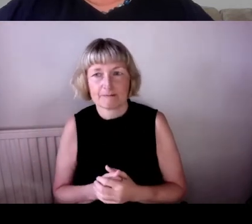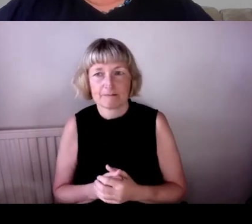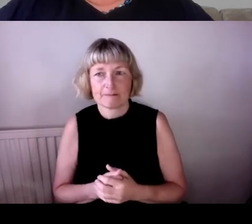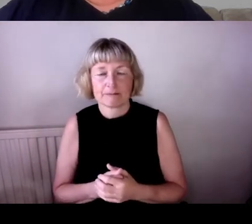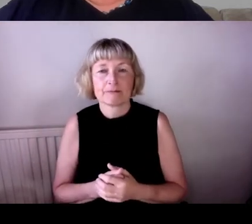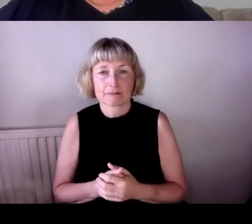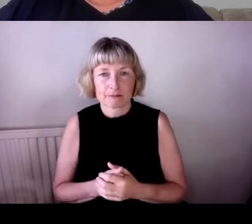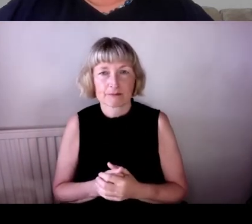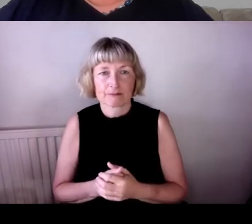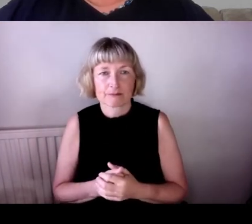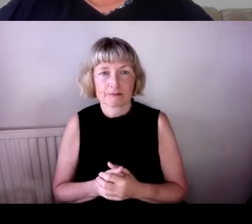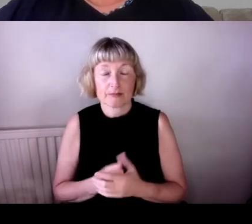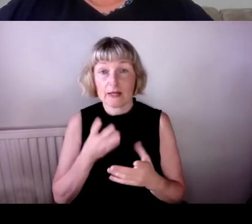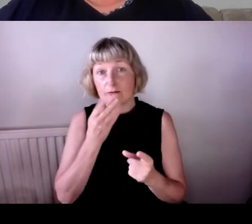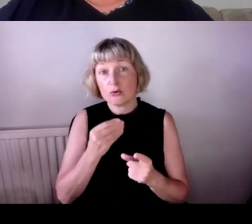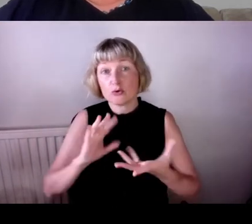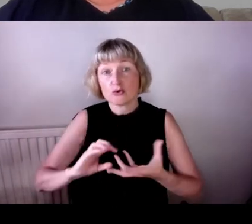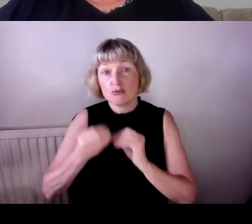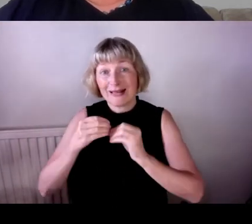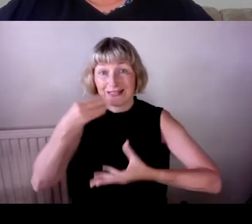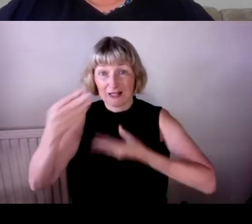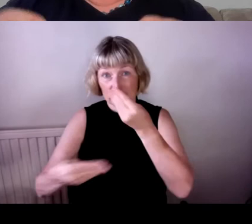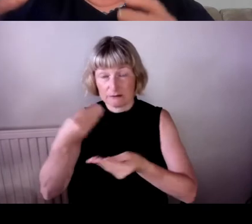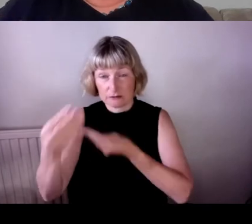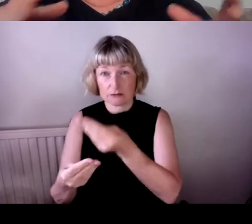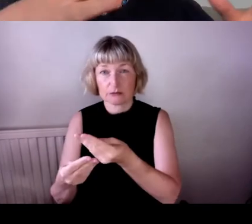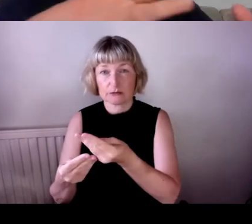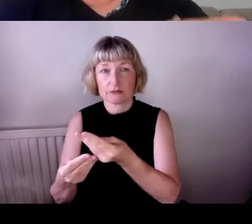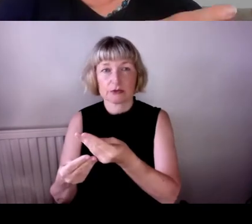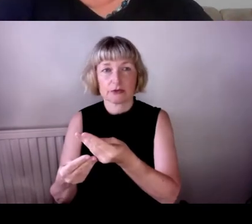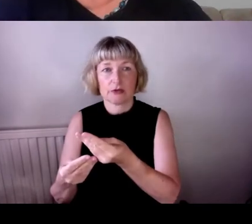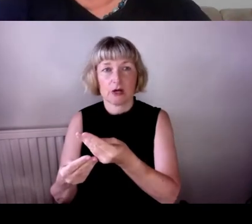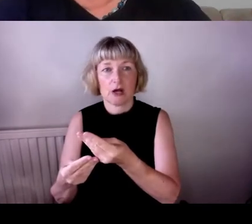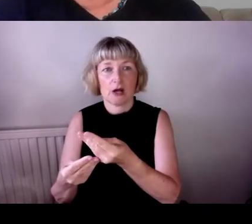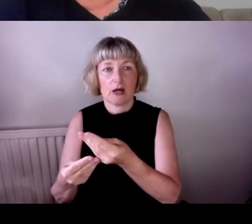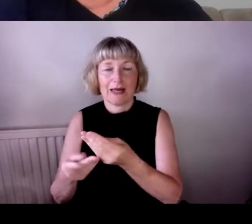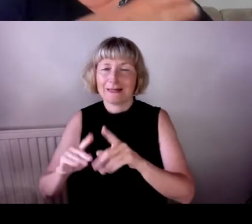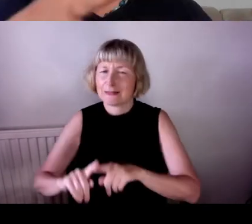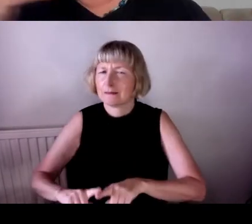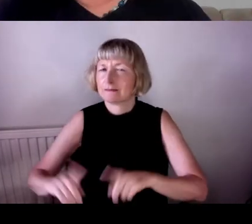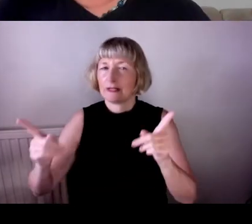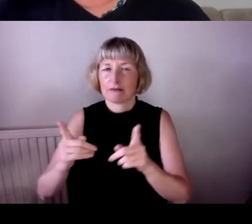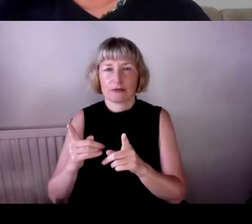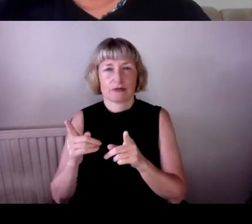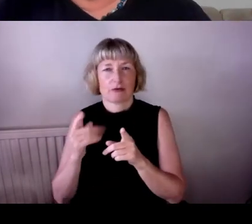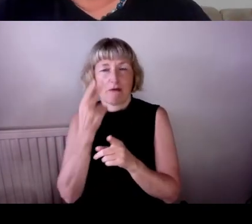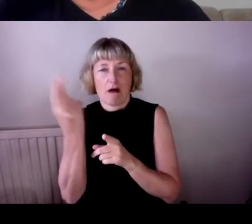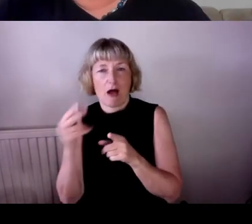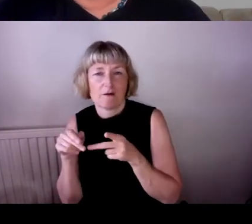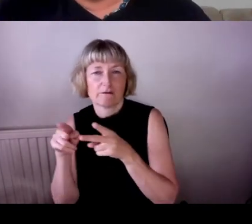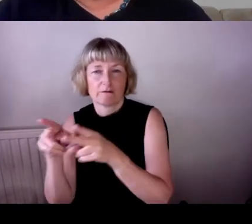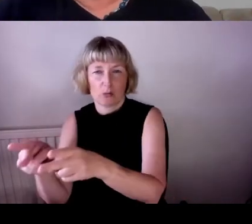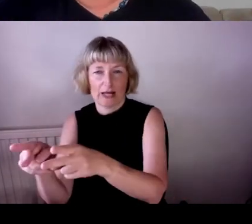think by using creative description, you forge a completely different way. But I